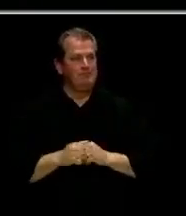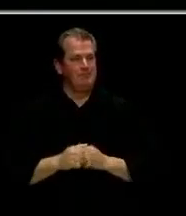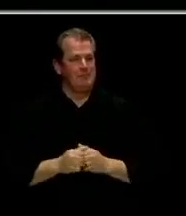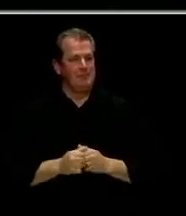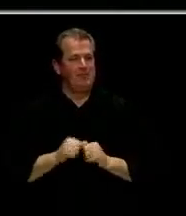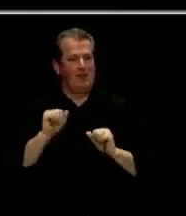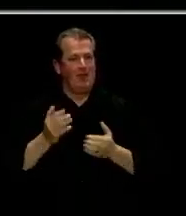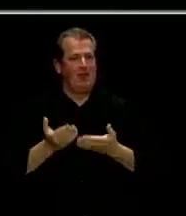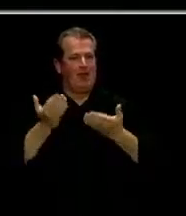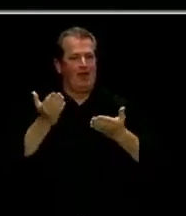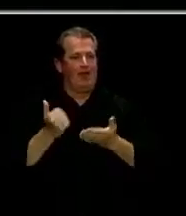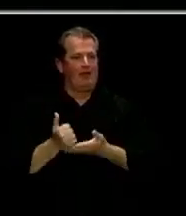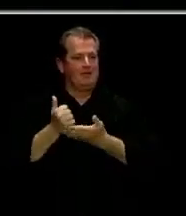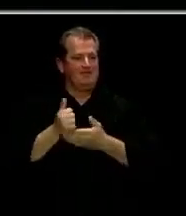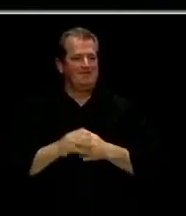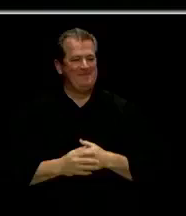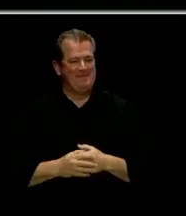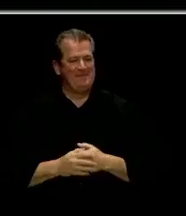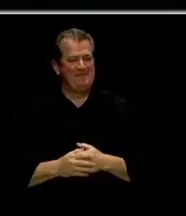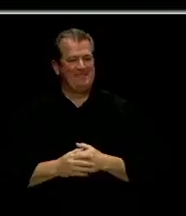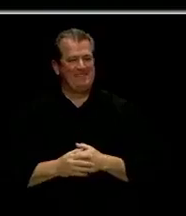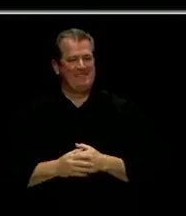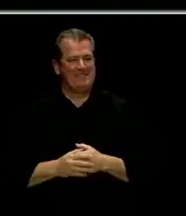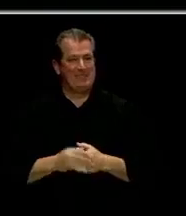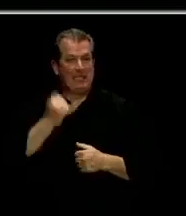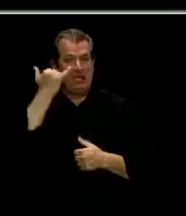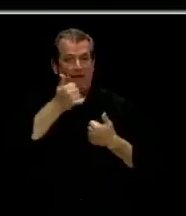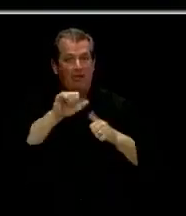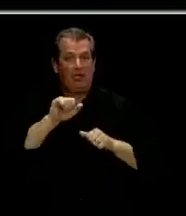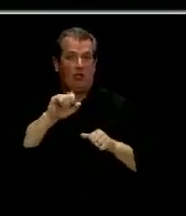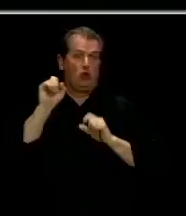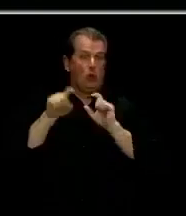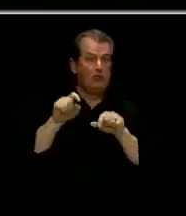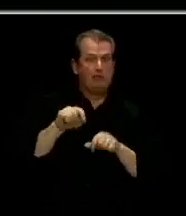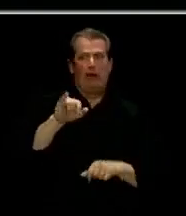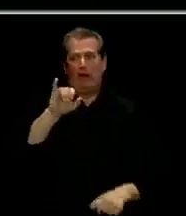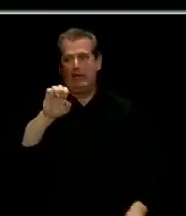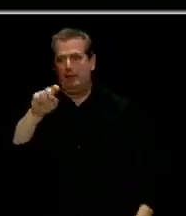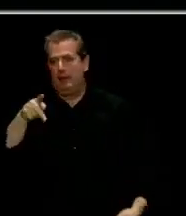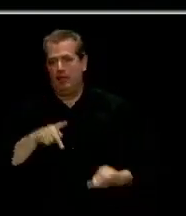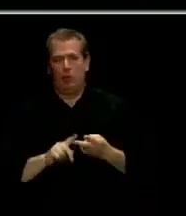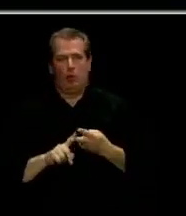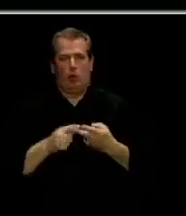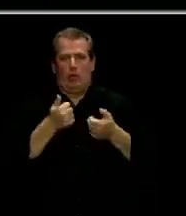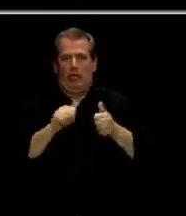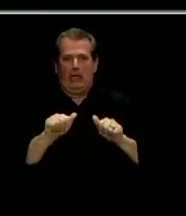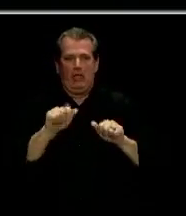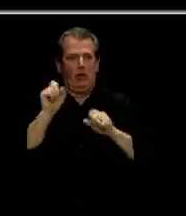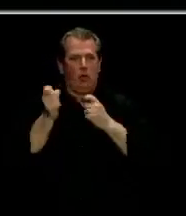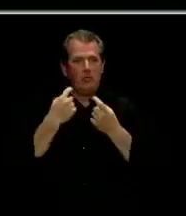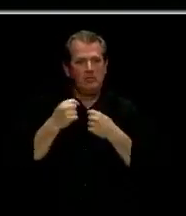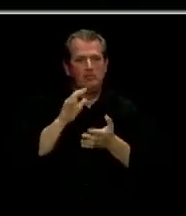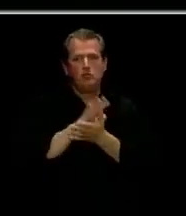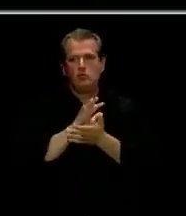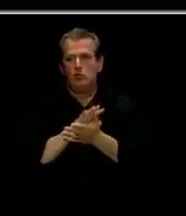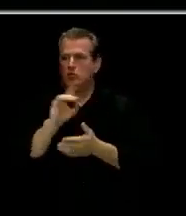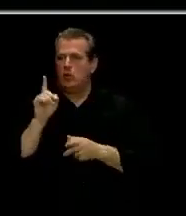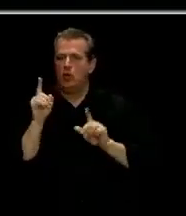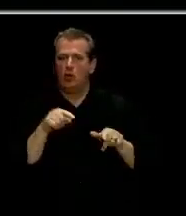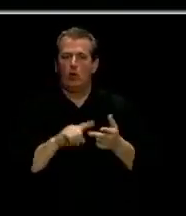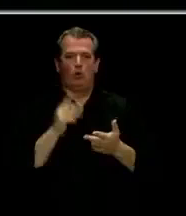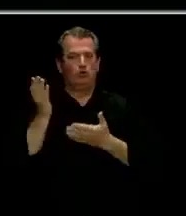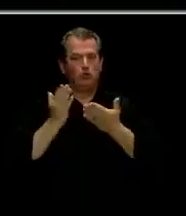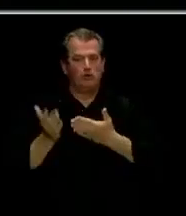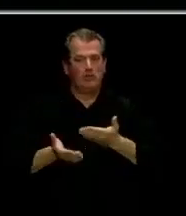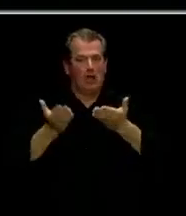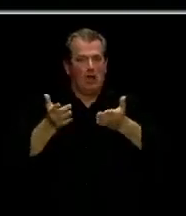They can provide support to families if you have questions about IEPs, if you have questions about matrices, if you have questions about schools, about services